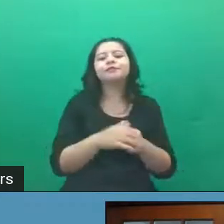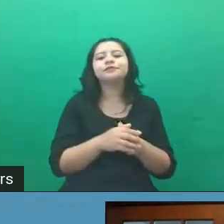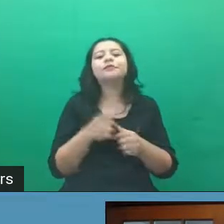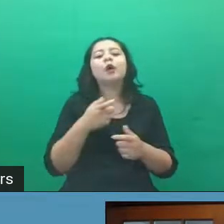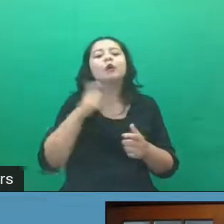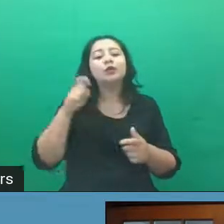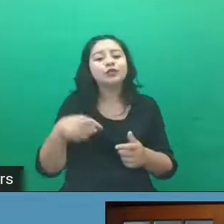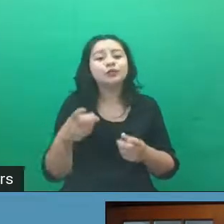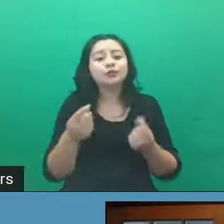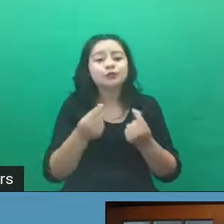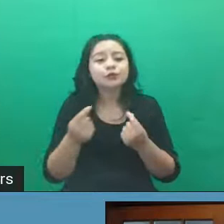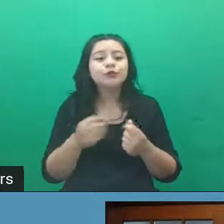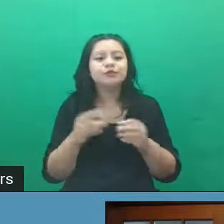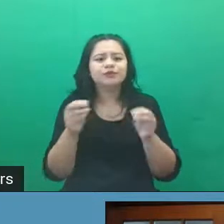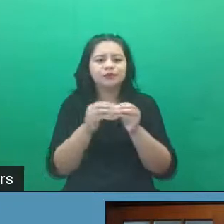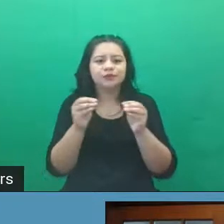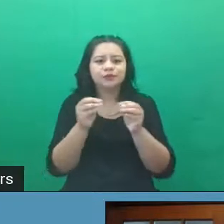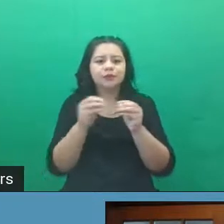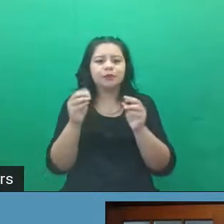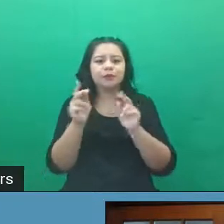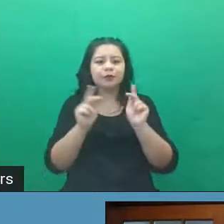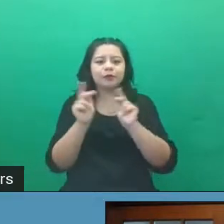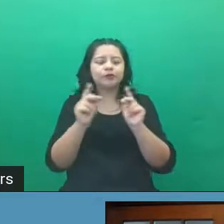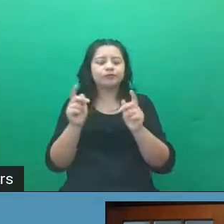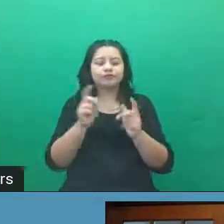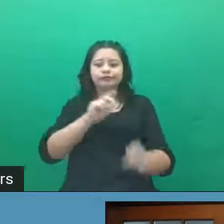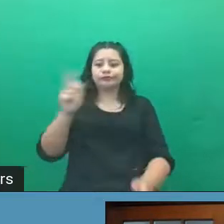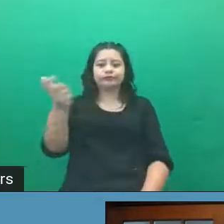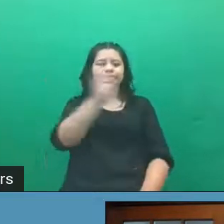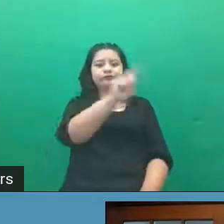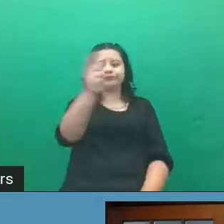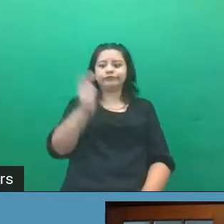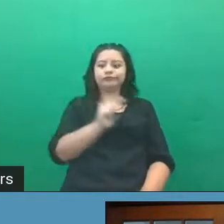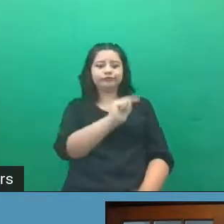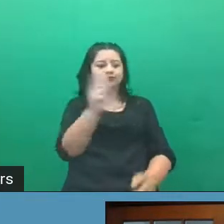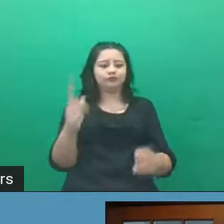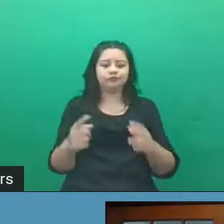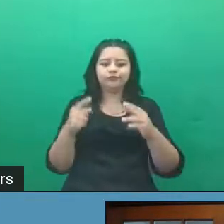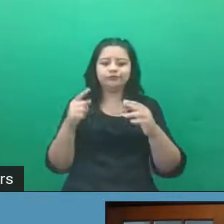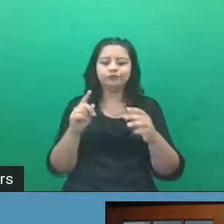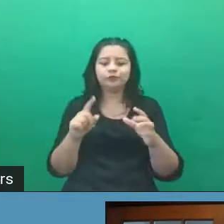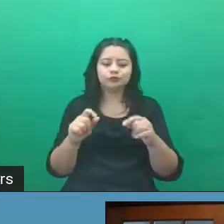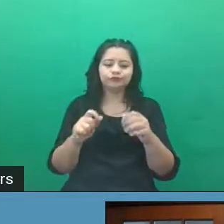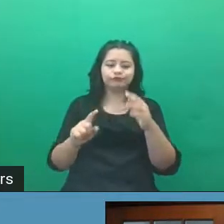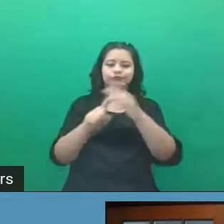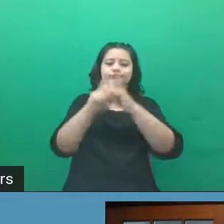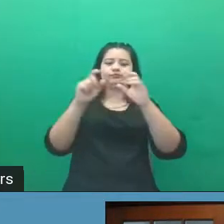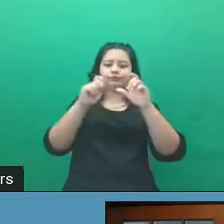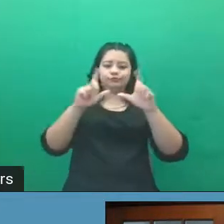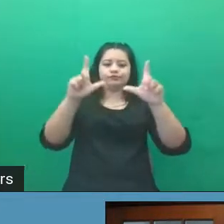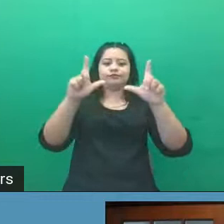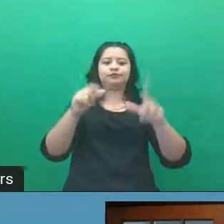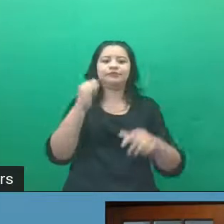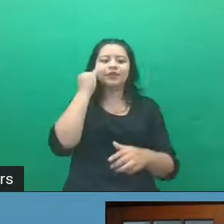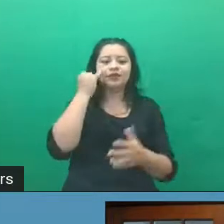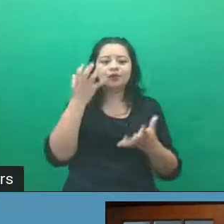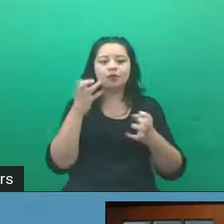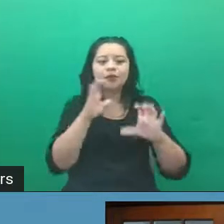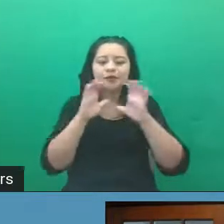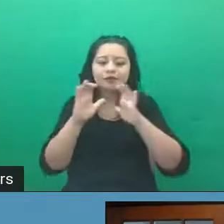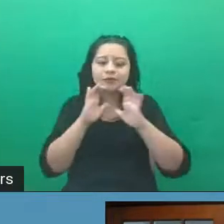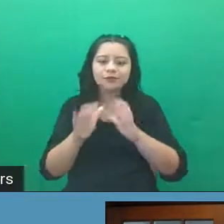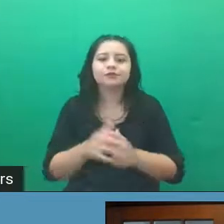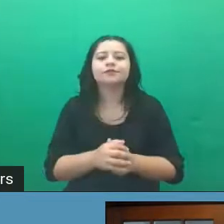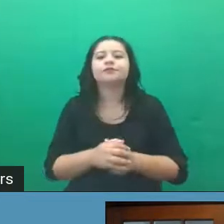we could do was have 4 people randomly shuffled if they wanted to have a conversation. But there's more control